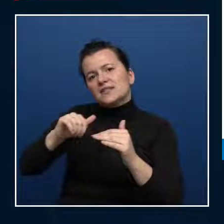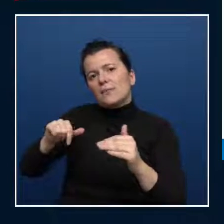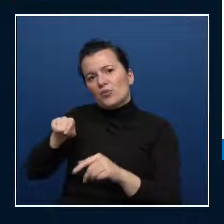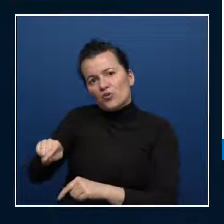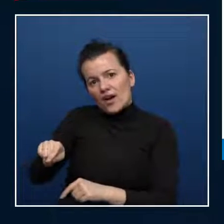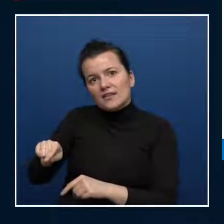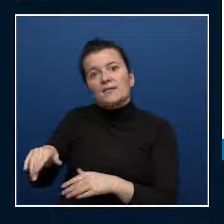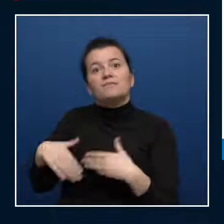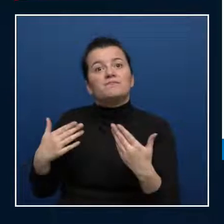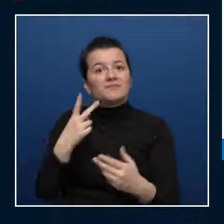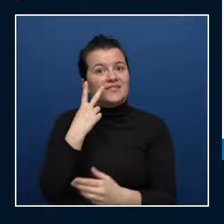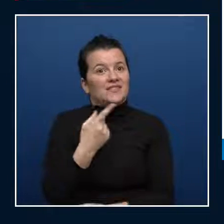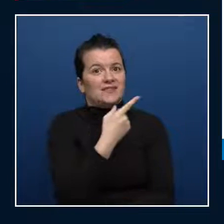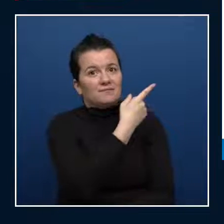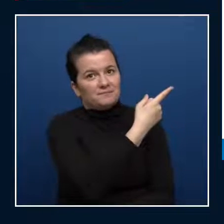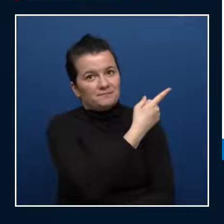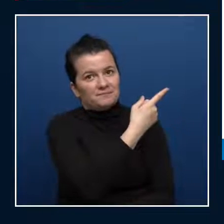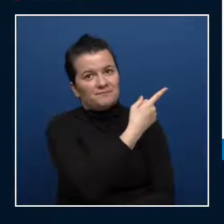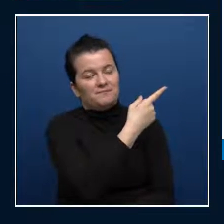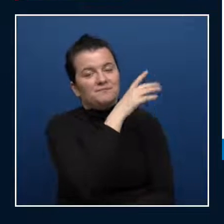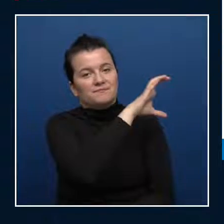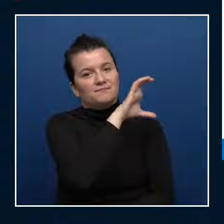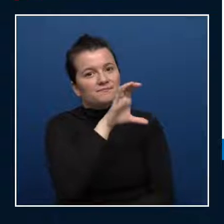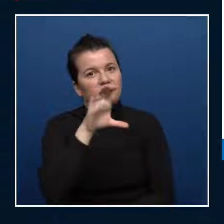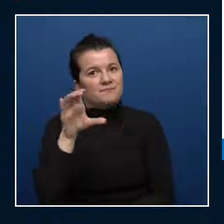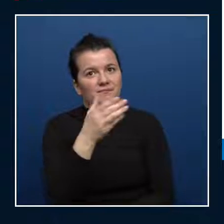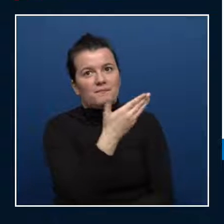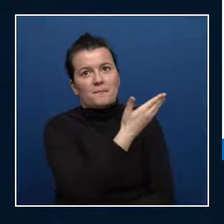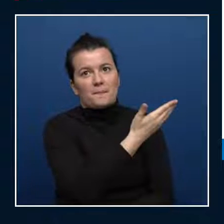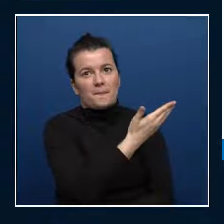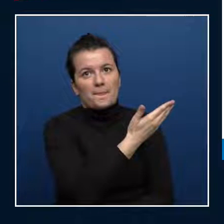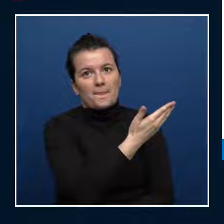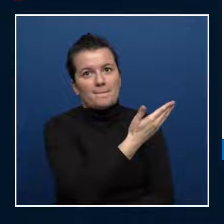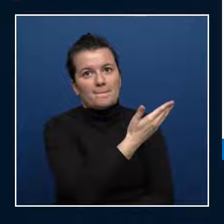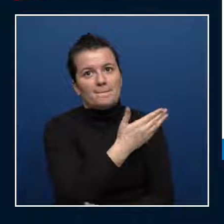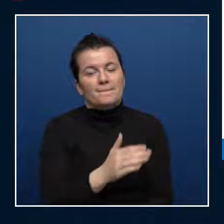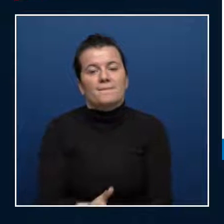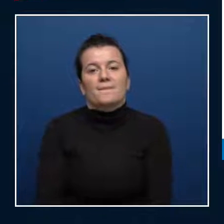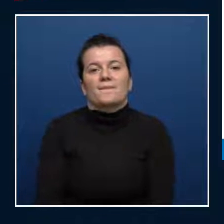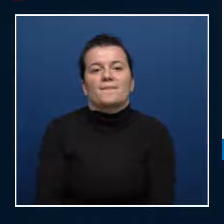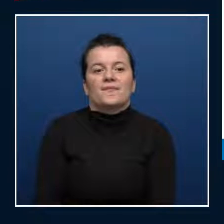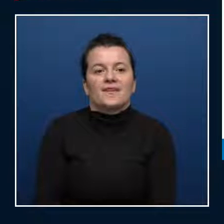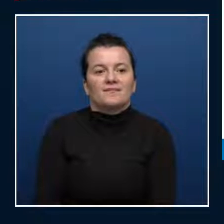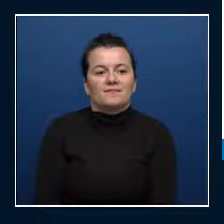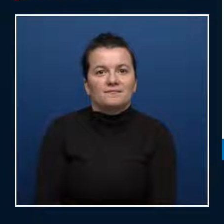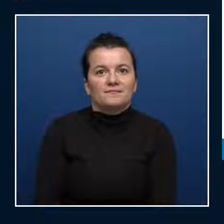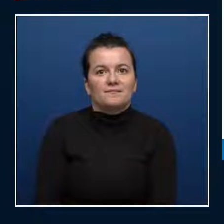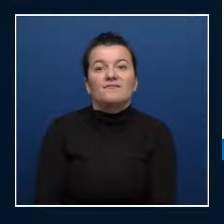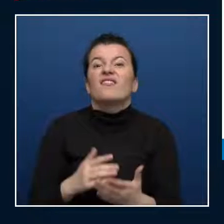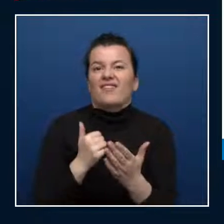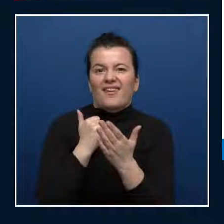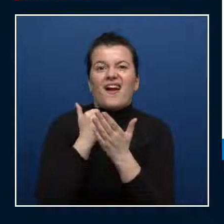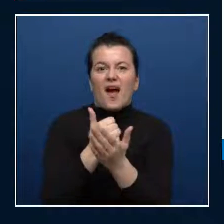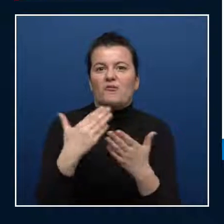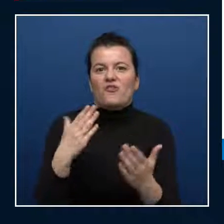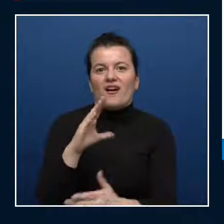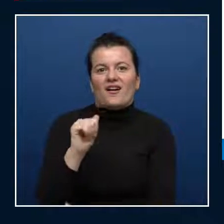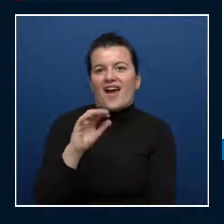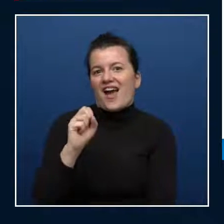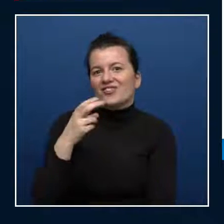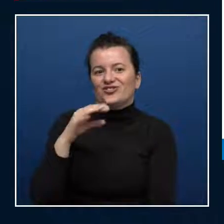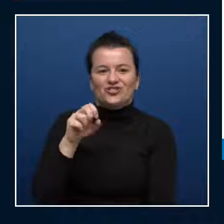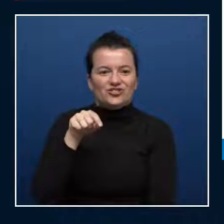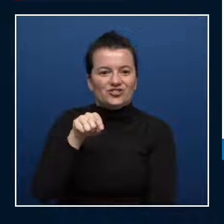database, a SQL database, and you've got Redis for Cache there as well, again, helping with that performance and caching some of that session state data